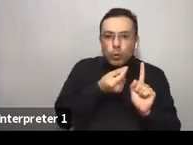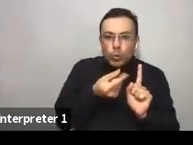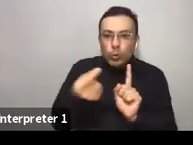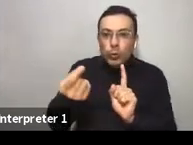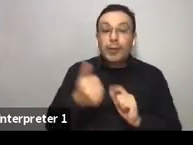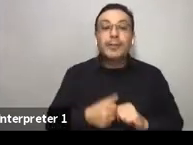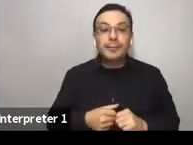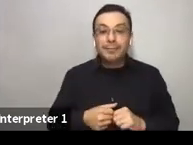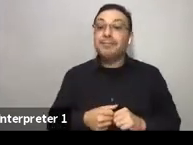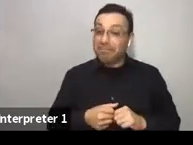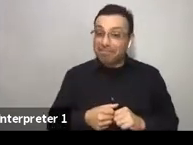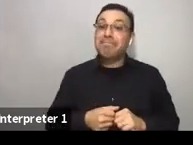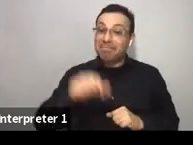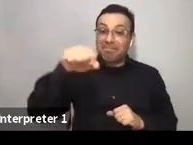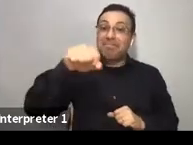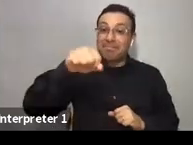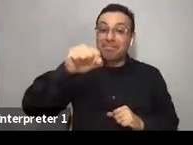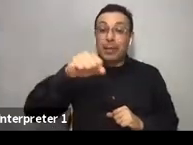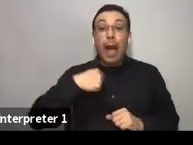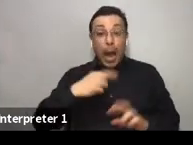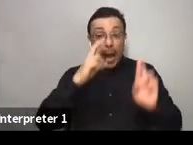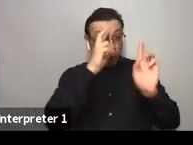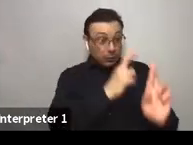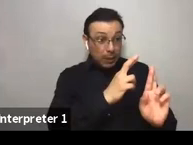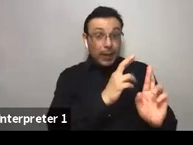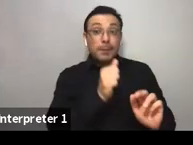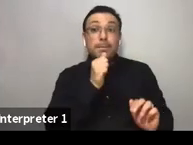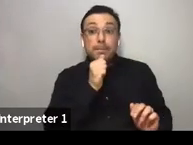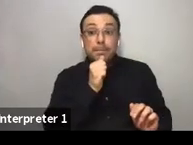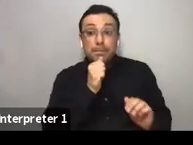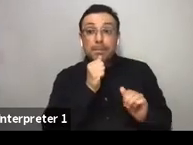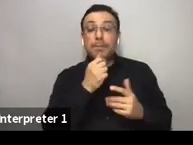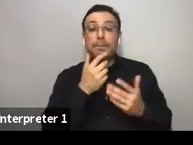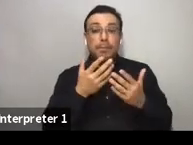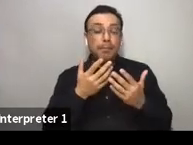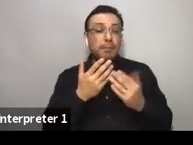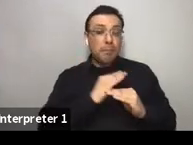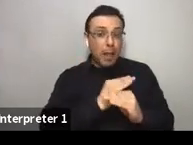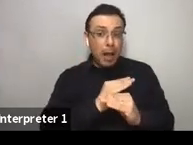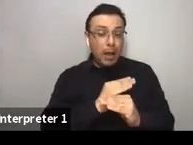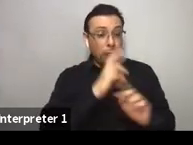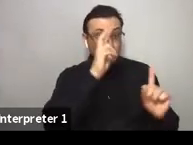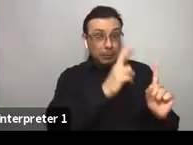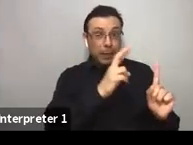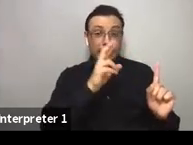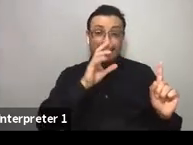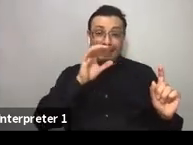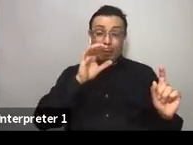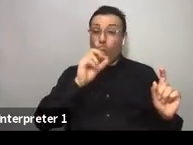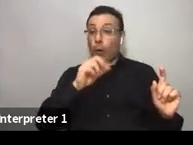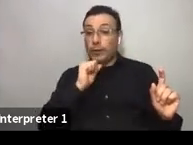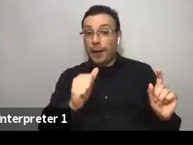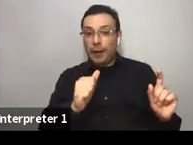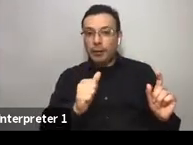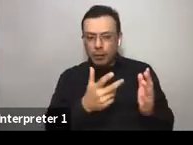the victim's privacy can really impact their safety and healing, right? Because if we don't help them keep their